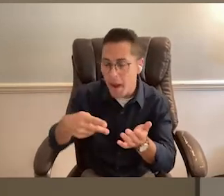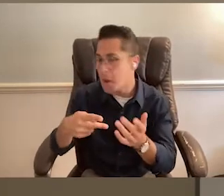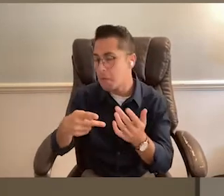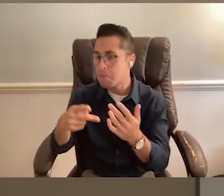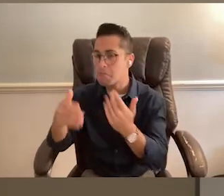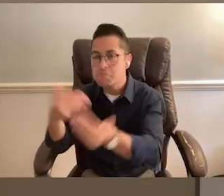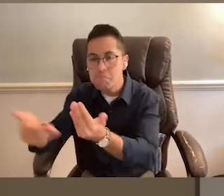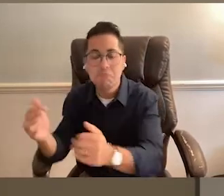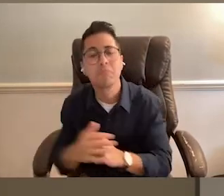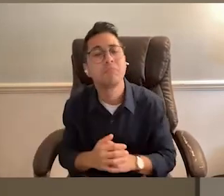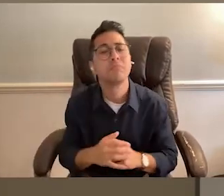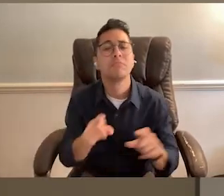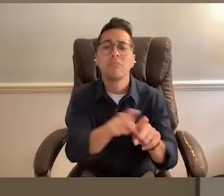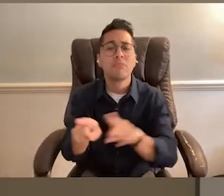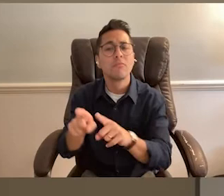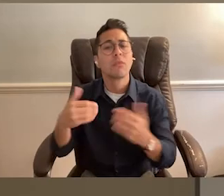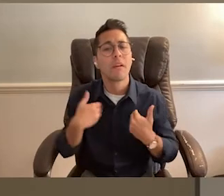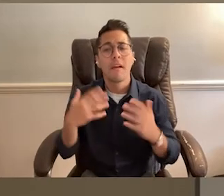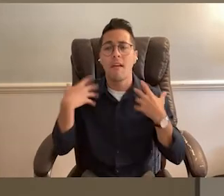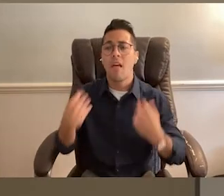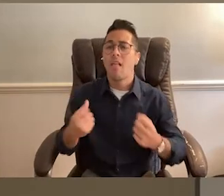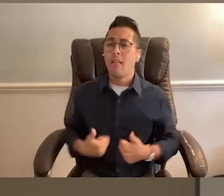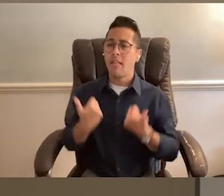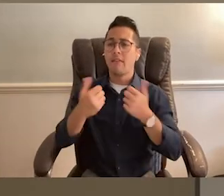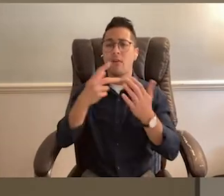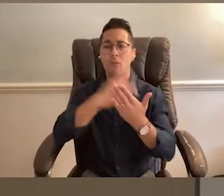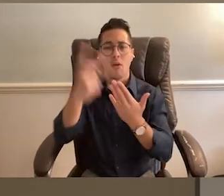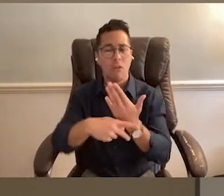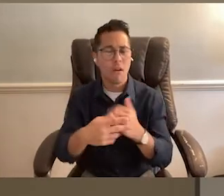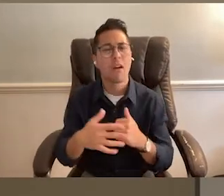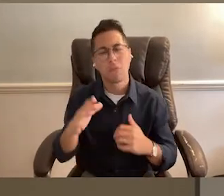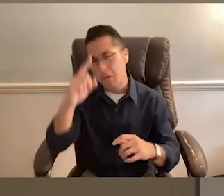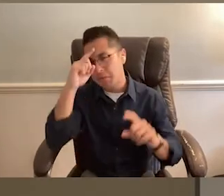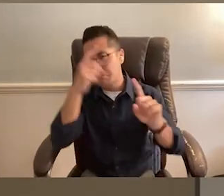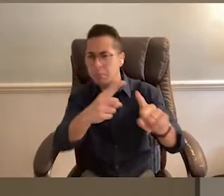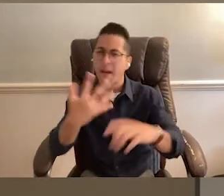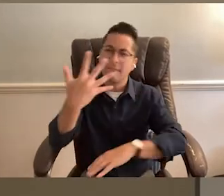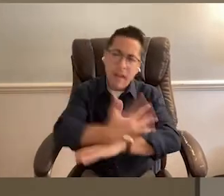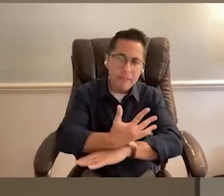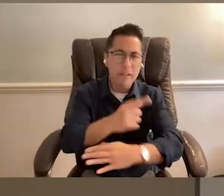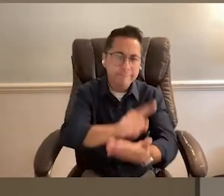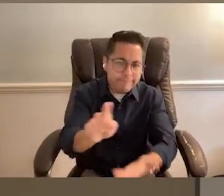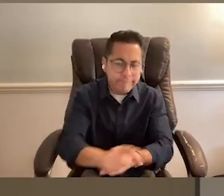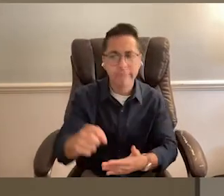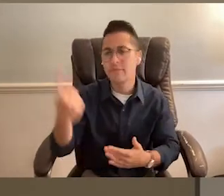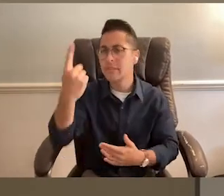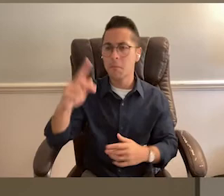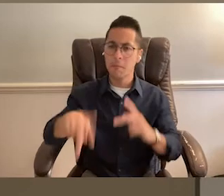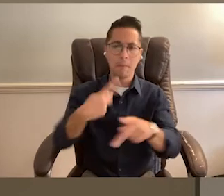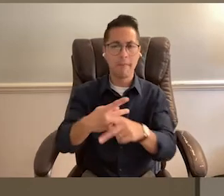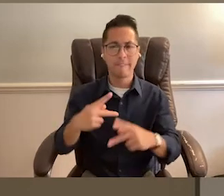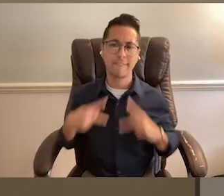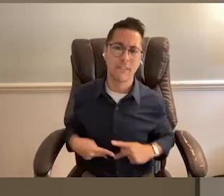got a 90–95% yes rate. The only thing we ever really get a no to is anything that's highly technical or for whatever reason might